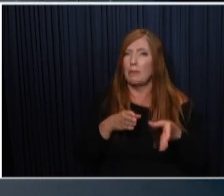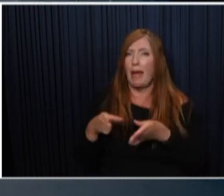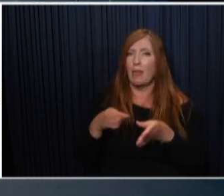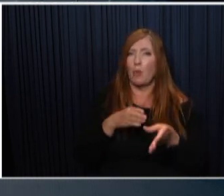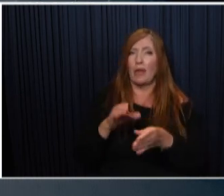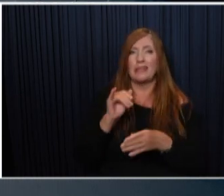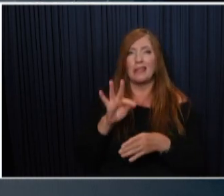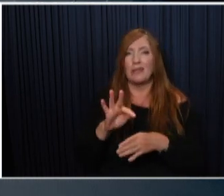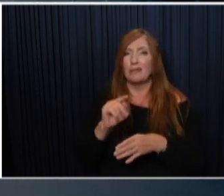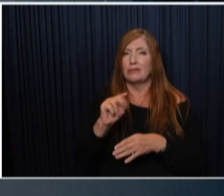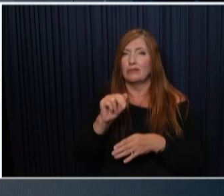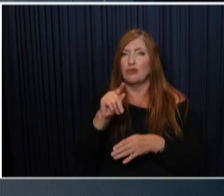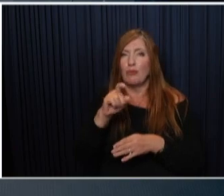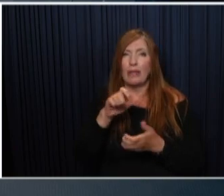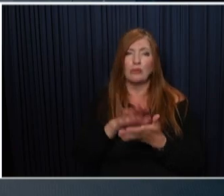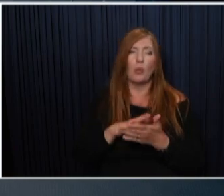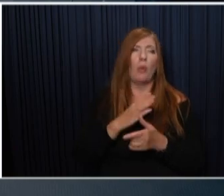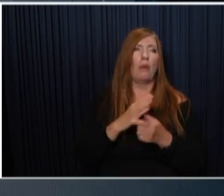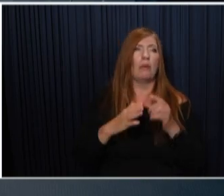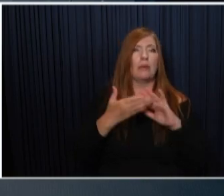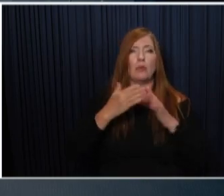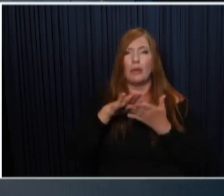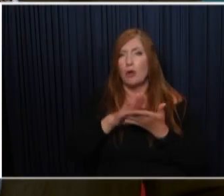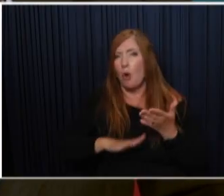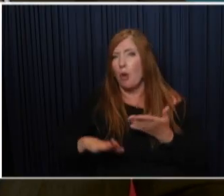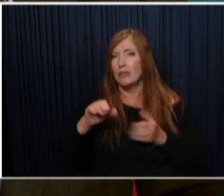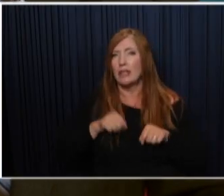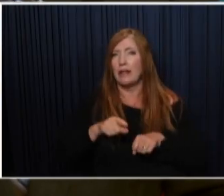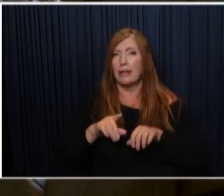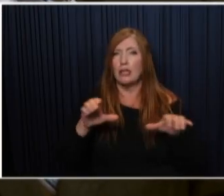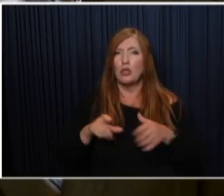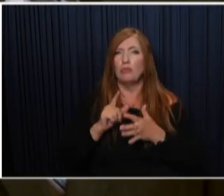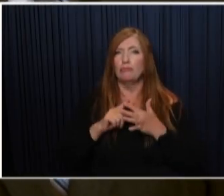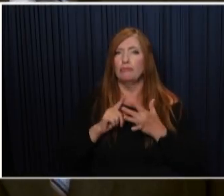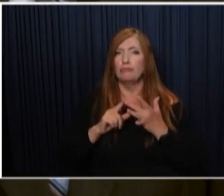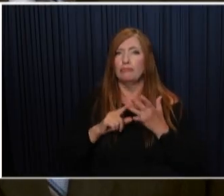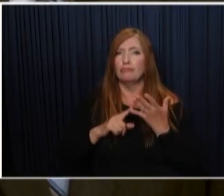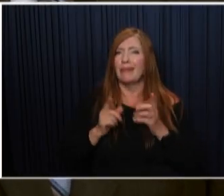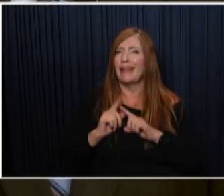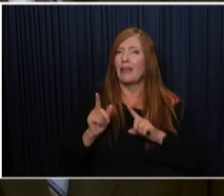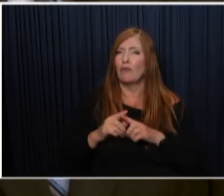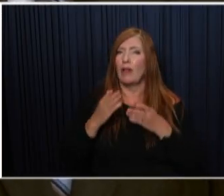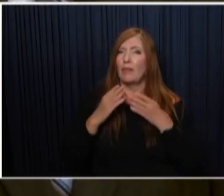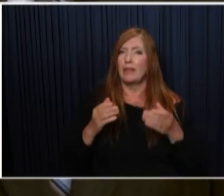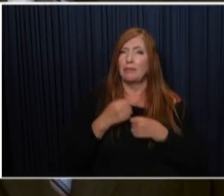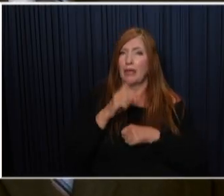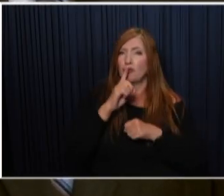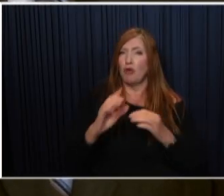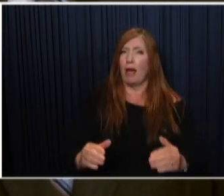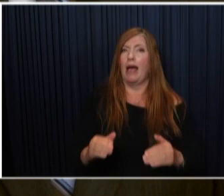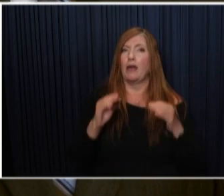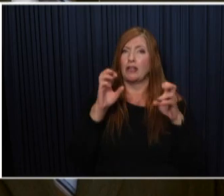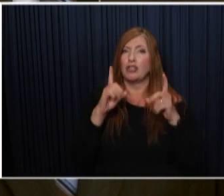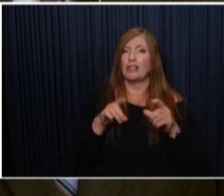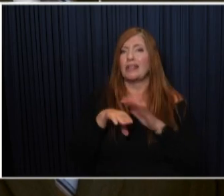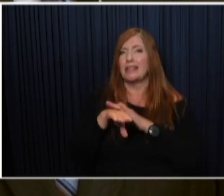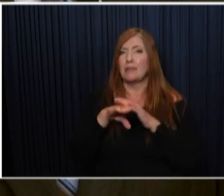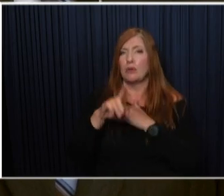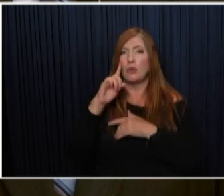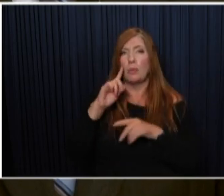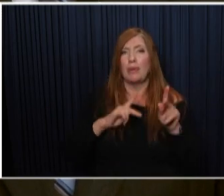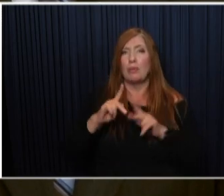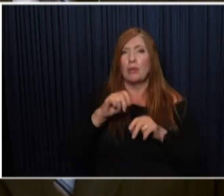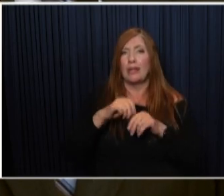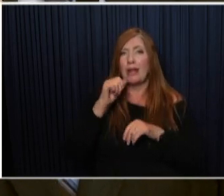whether it's trade school or community colleges? Can they be doing things to make higher education more accessible to Arizonans if they so choose to